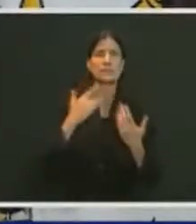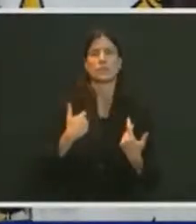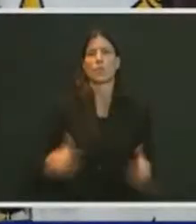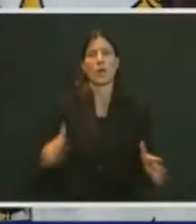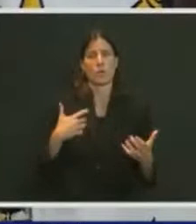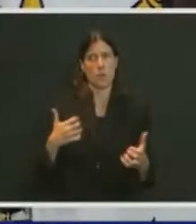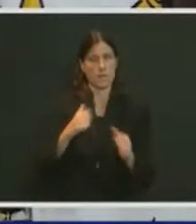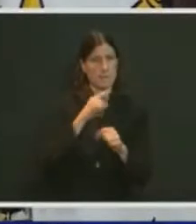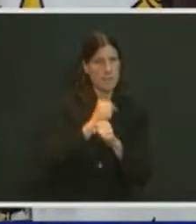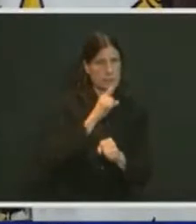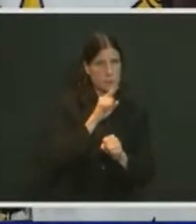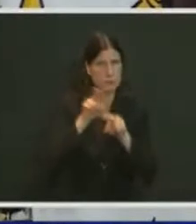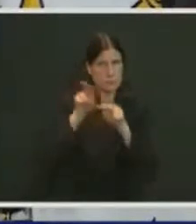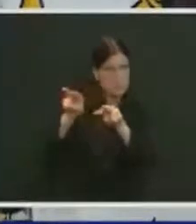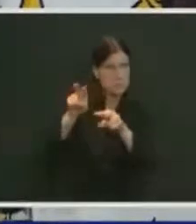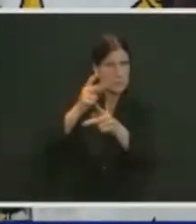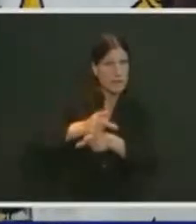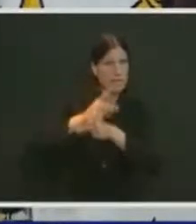Okay, two other quick